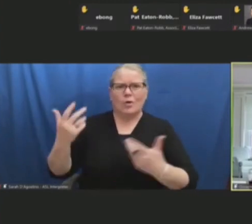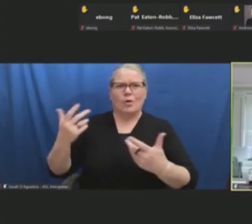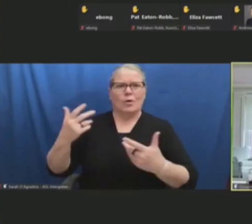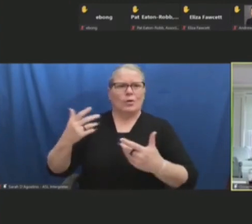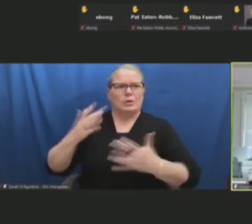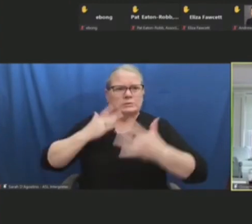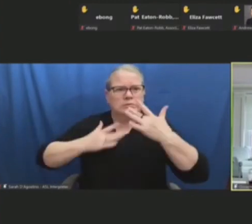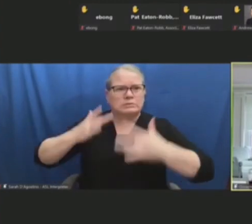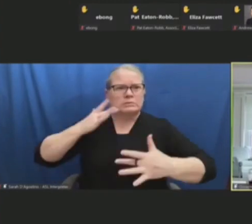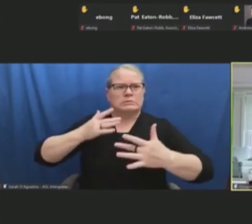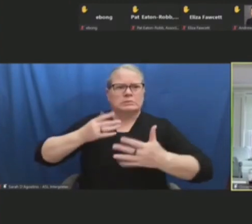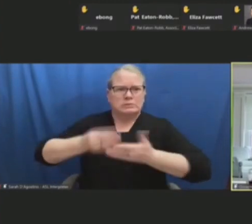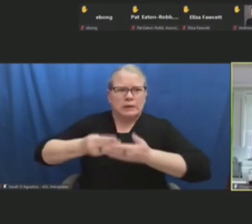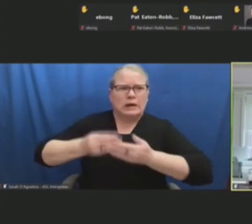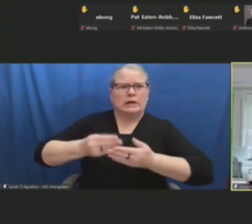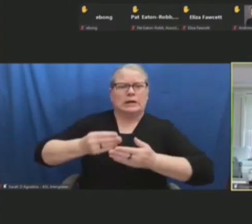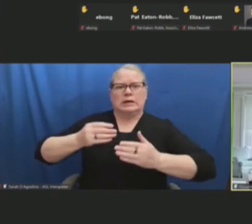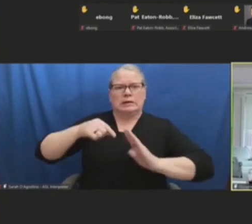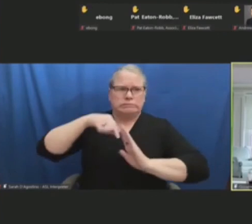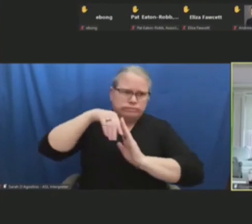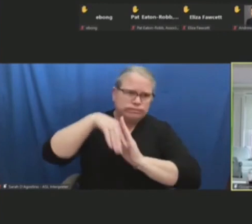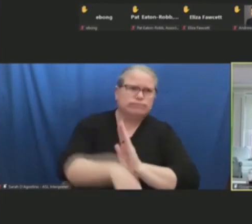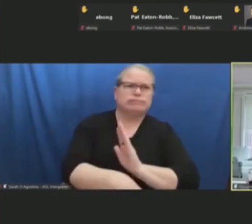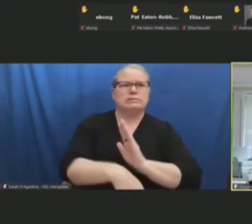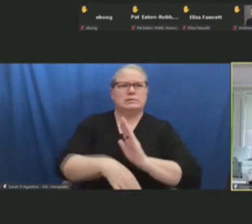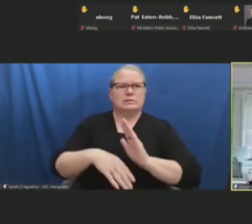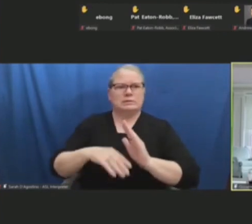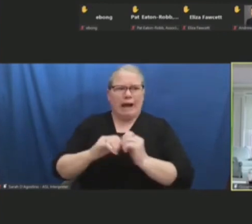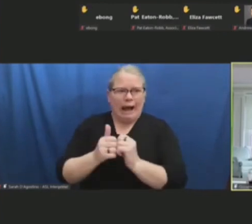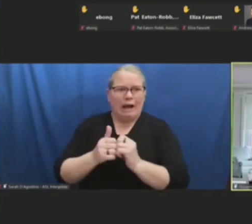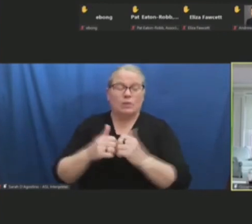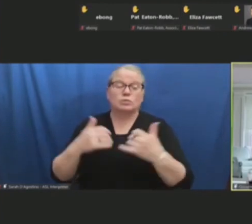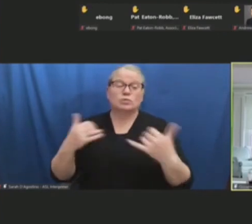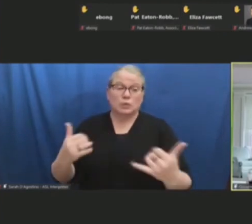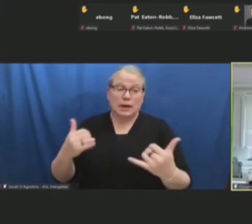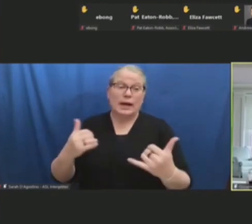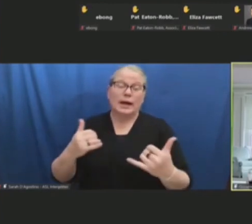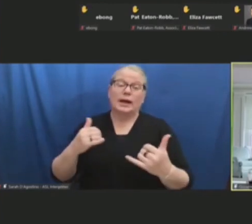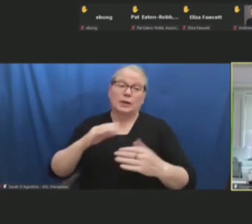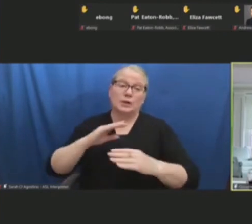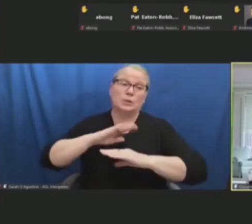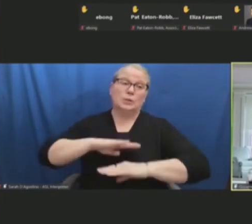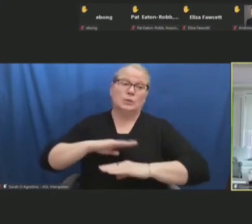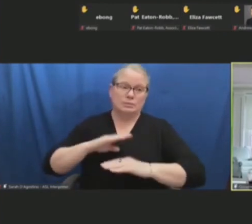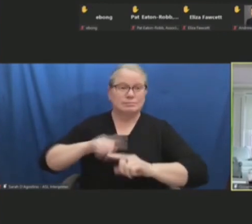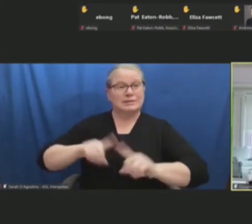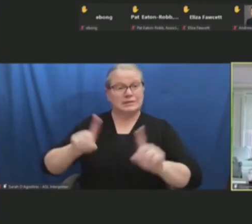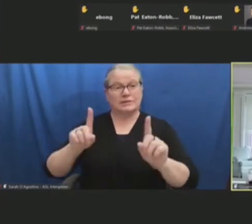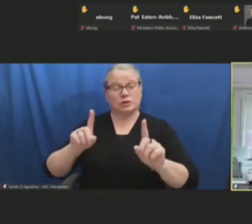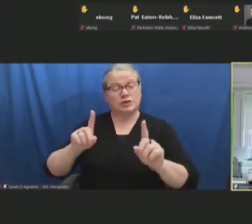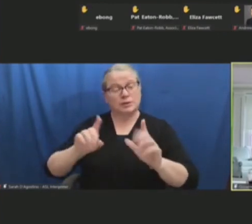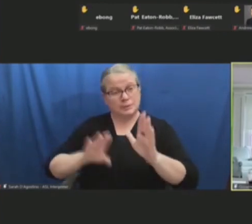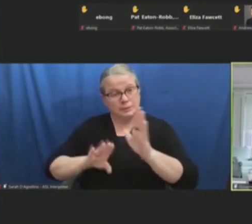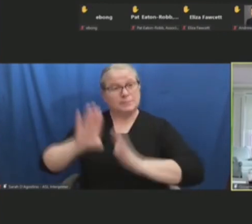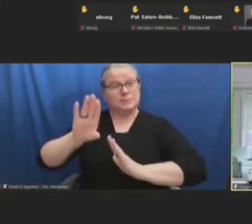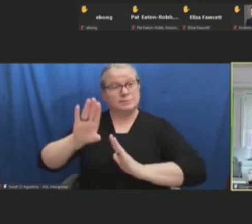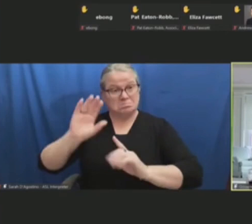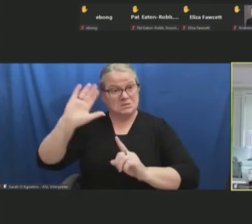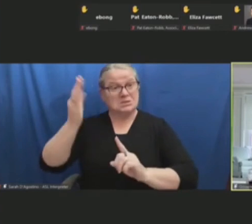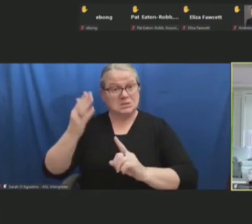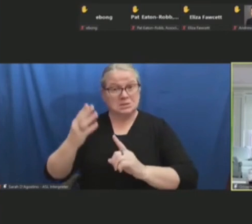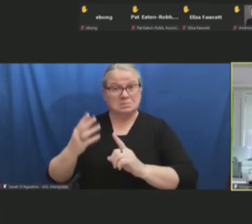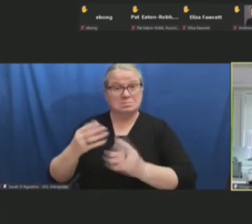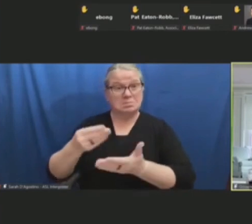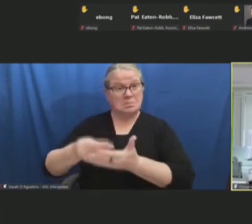to manage the ship? Today we're fortunately in a different place where it looks like we're to have a significant surplus, and